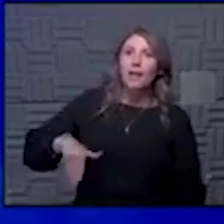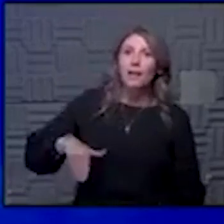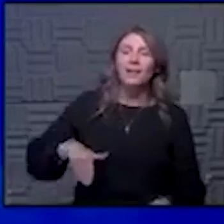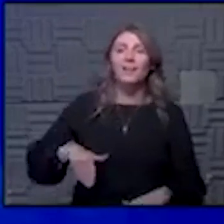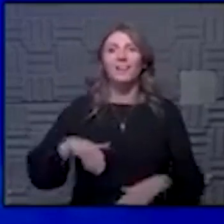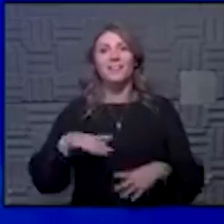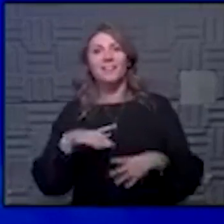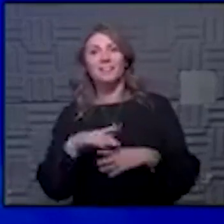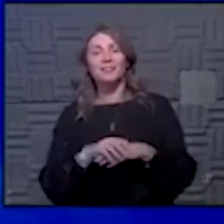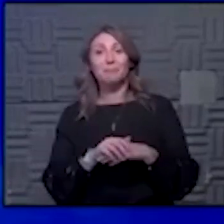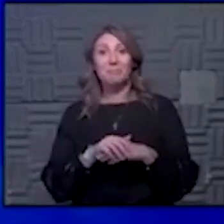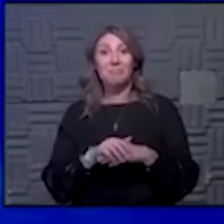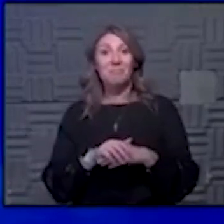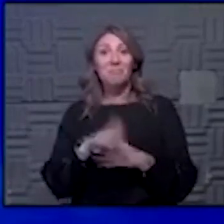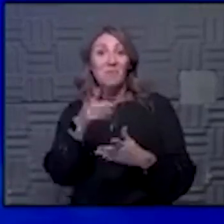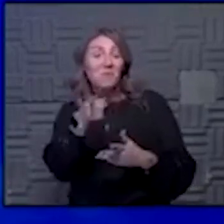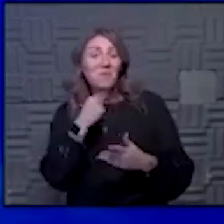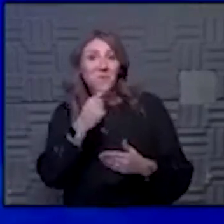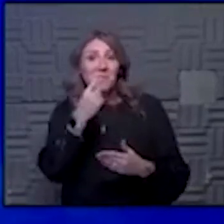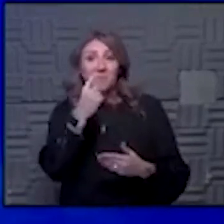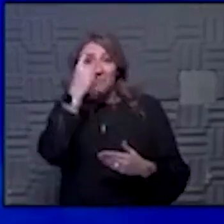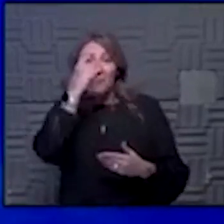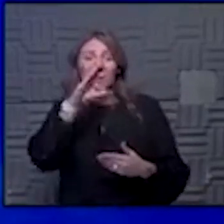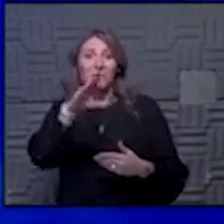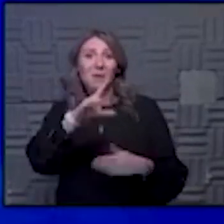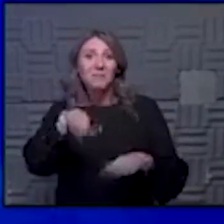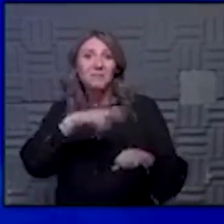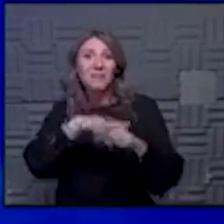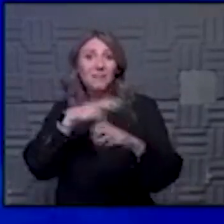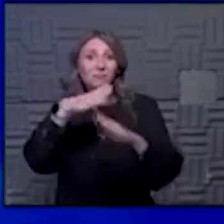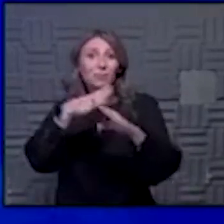what are you thinking about the natural immunity post-COVID?